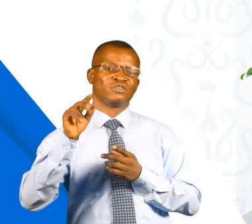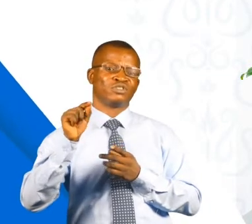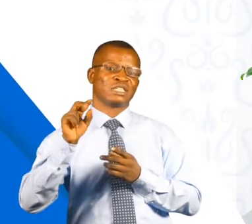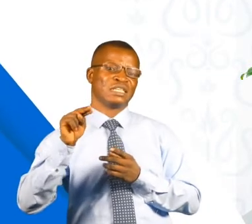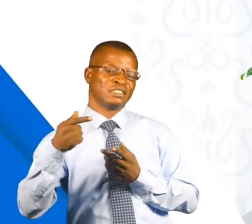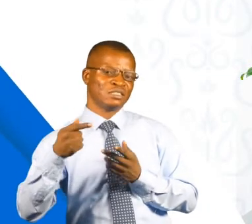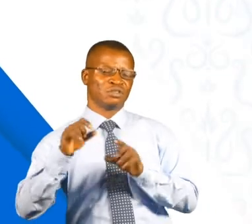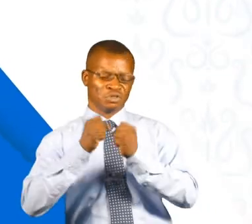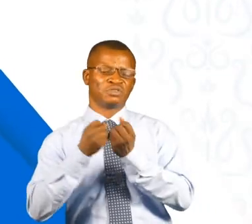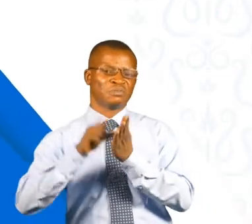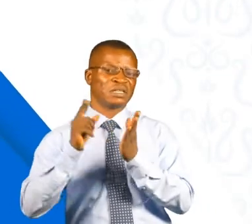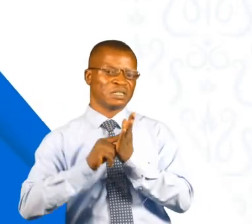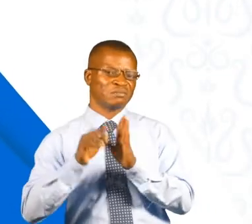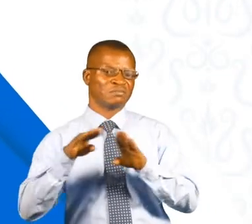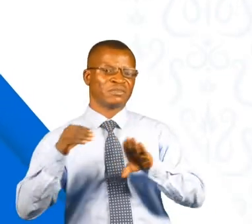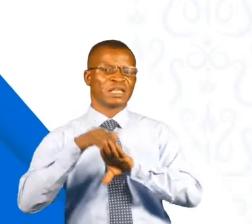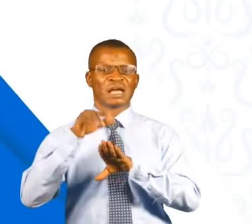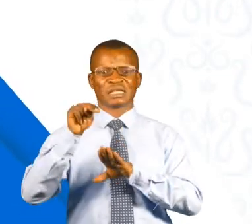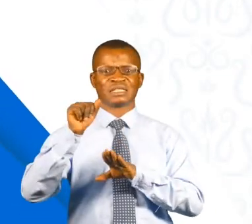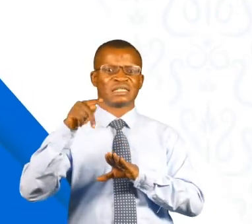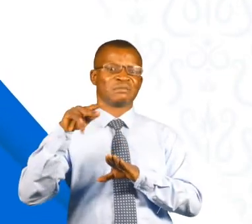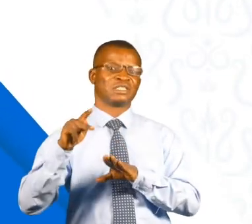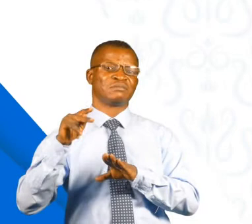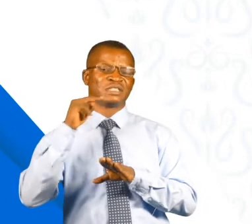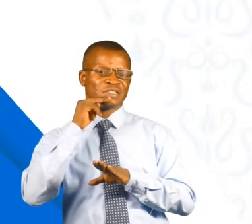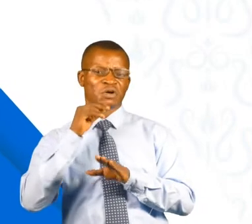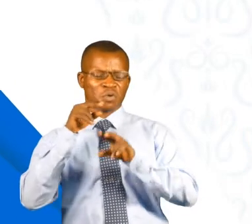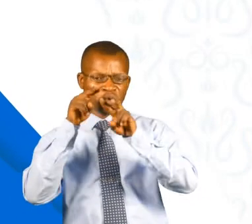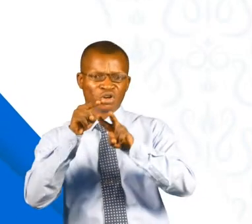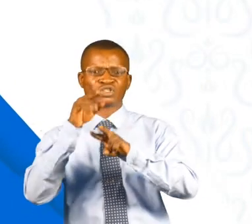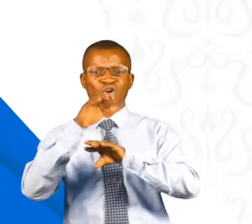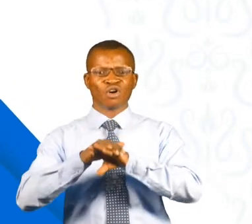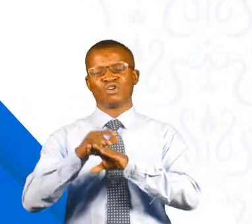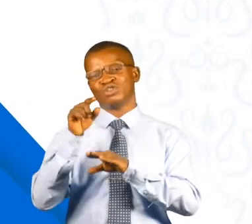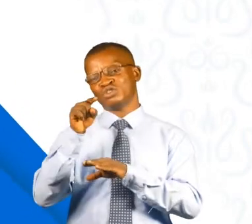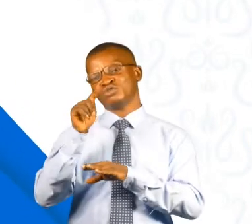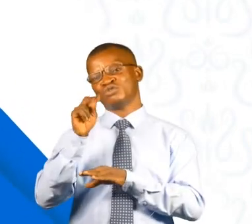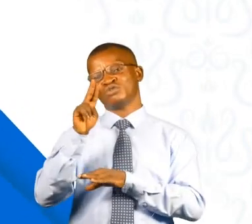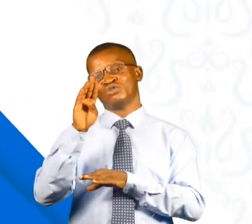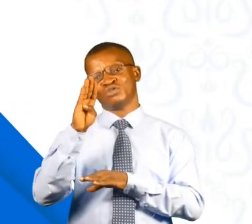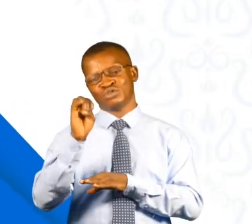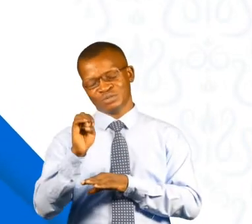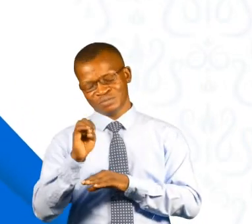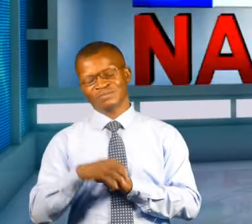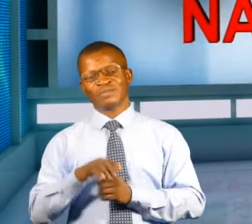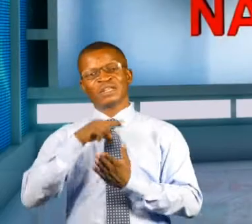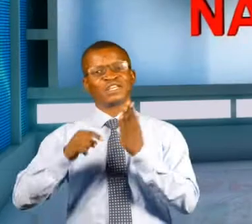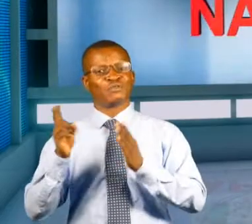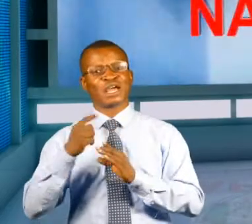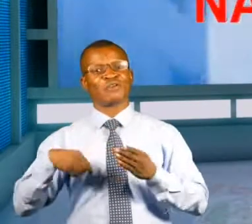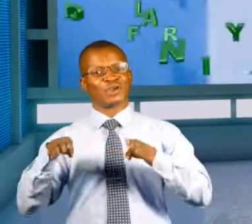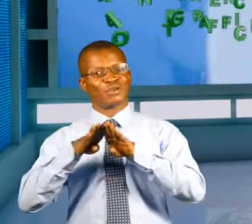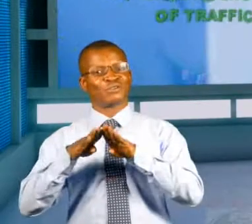www.naptip.gov.ng. Follow us on our social media platforms at NAPTIP Nigeria or watch our videos on YouTube.